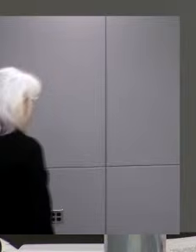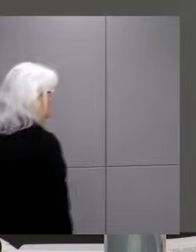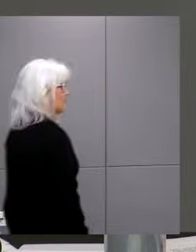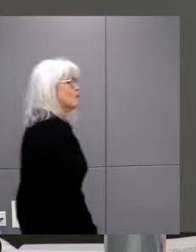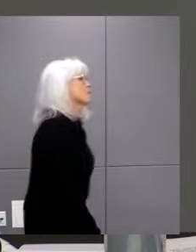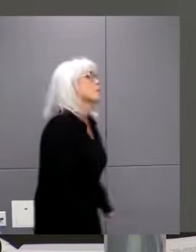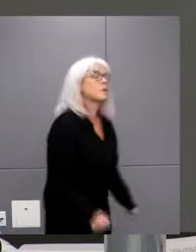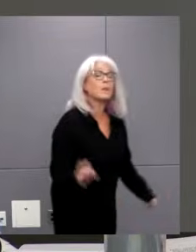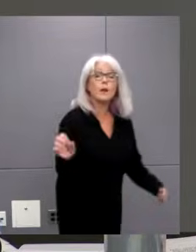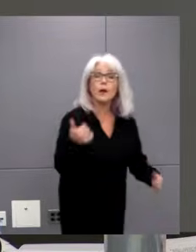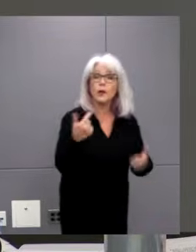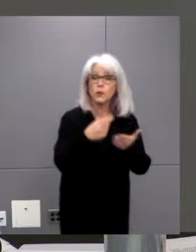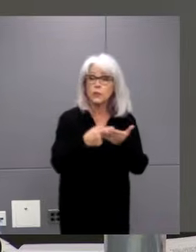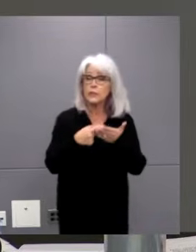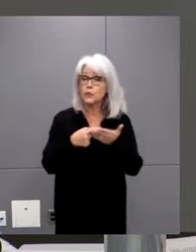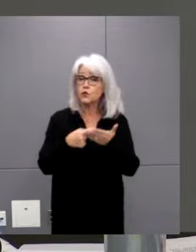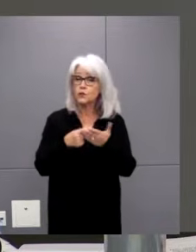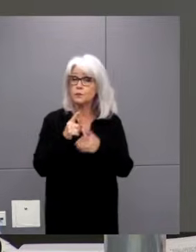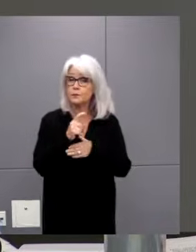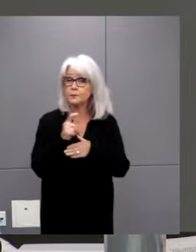Any other discussion?